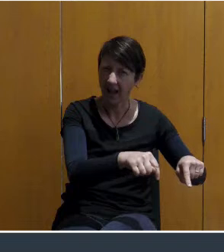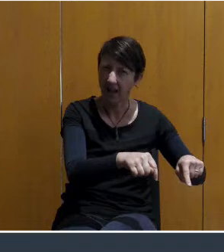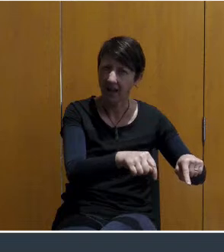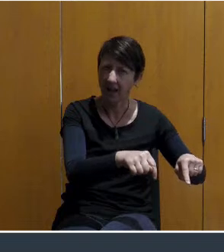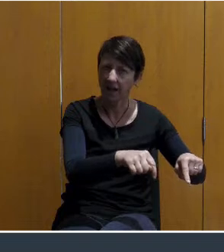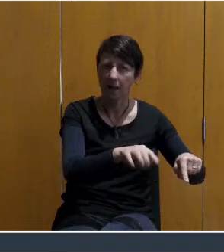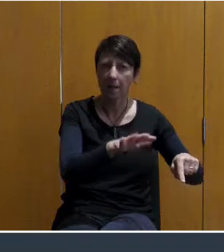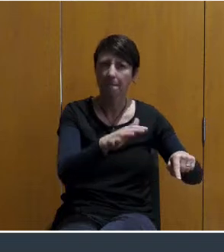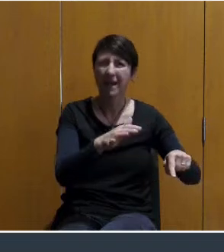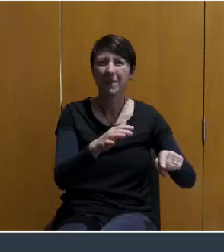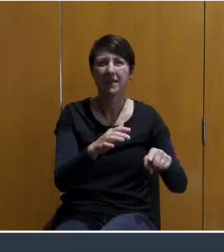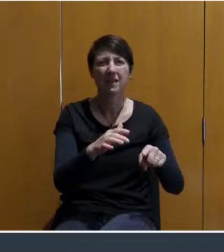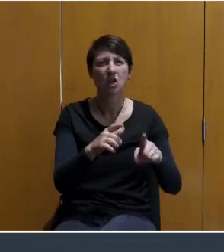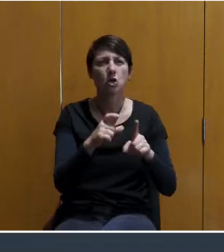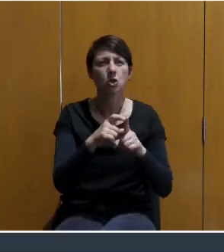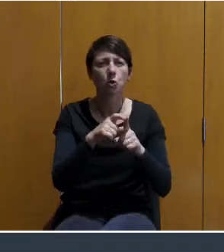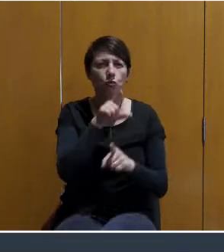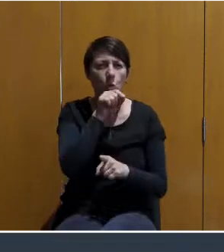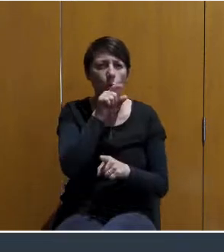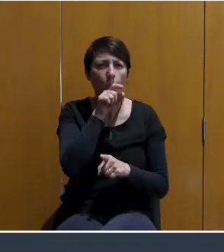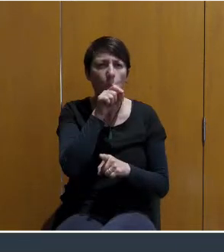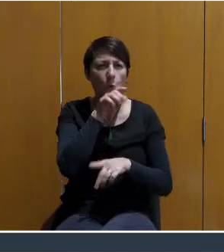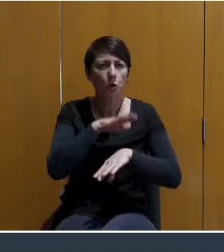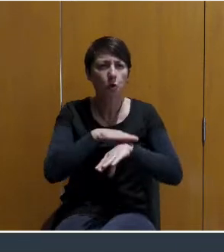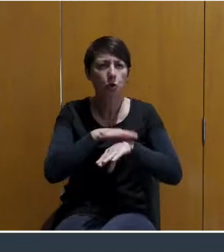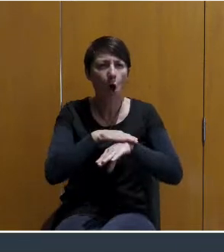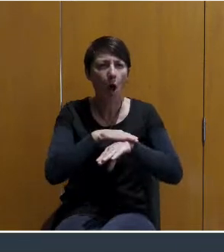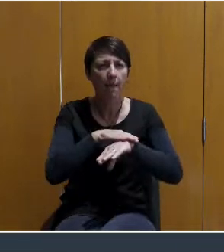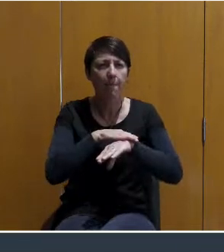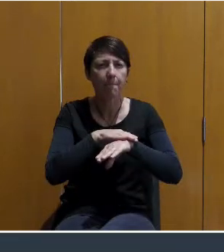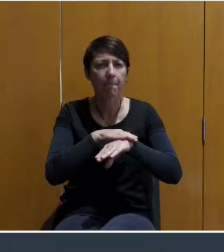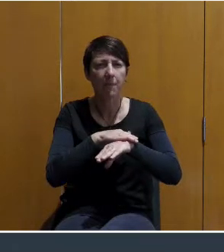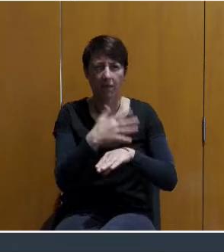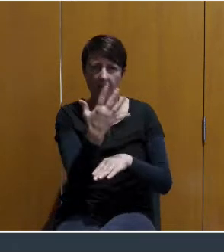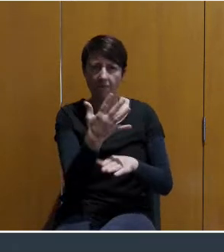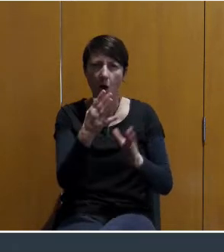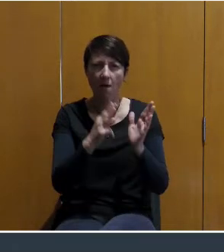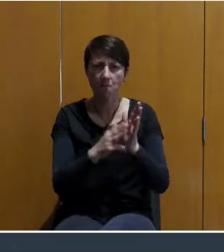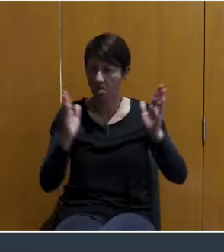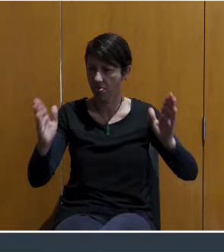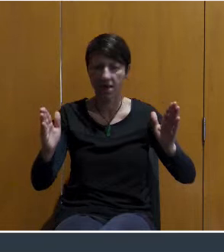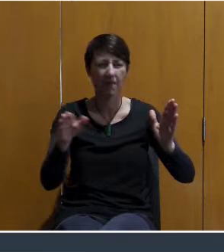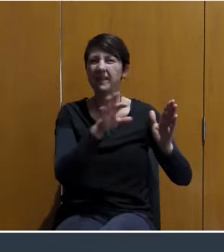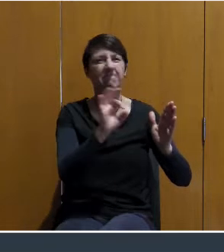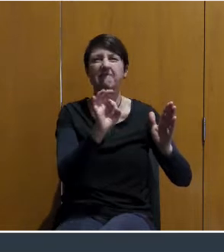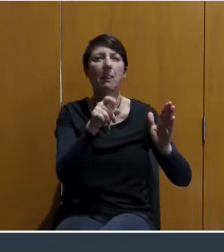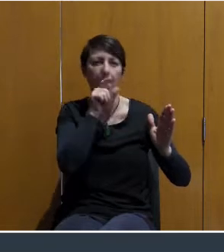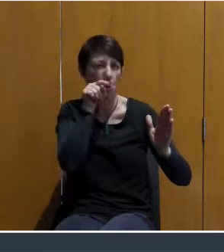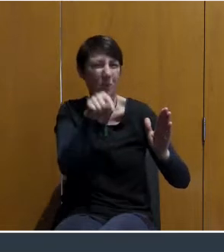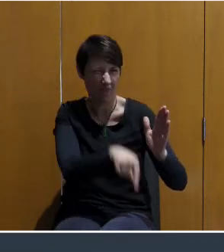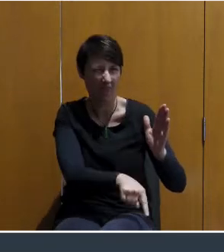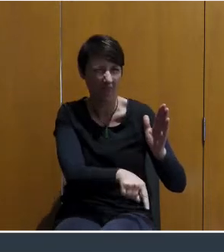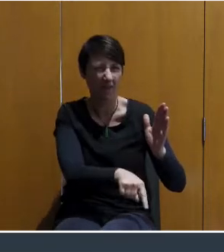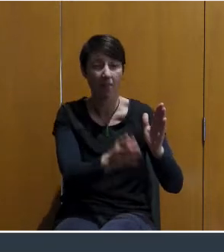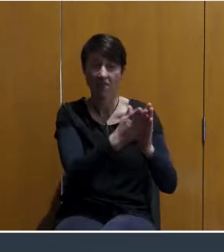the drossel season, so there's 5 months where perhaps a lead is not necessary. But of course, if you say that sometimes a lead